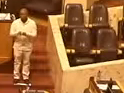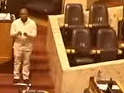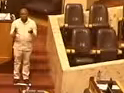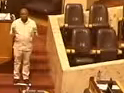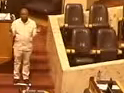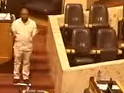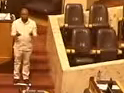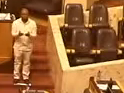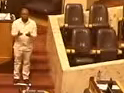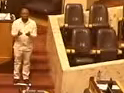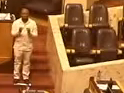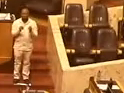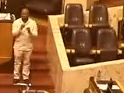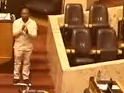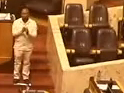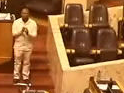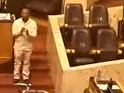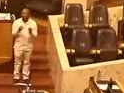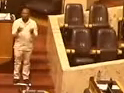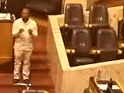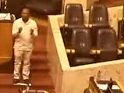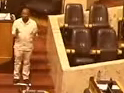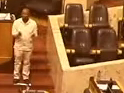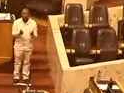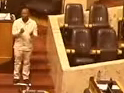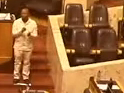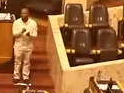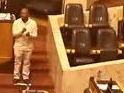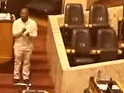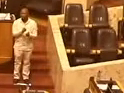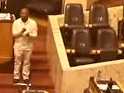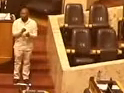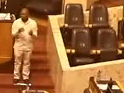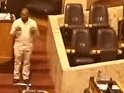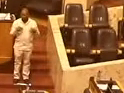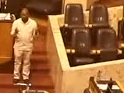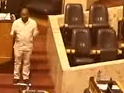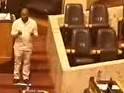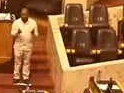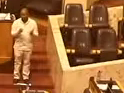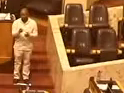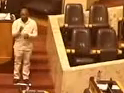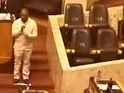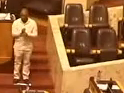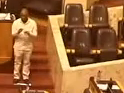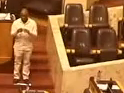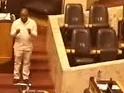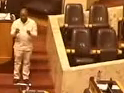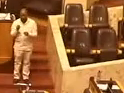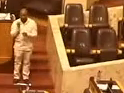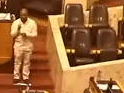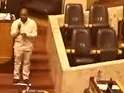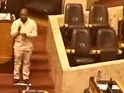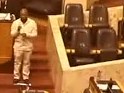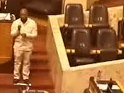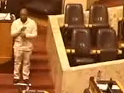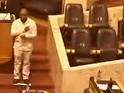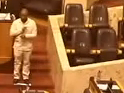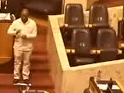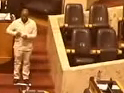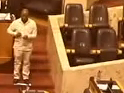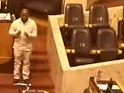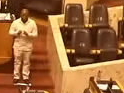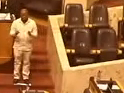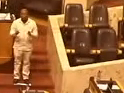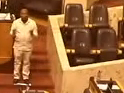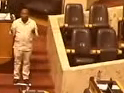The contractor is on site. This project was supposed to complete in September premier, but due